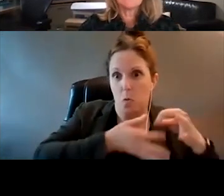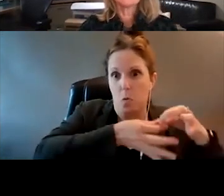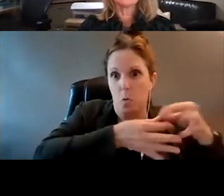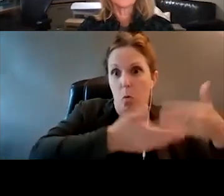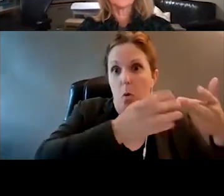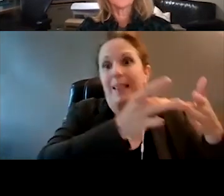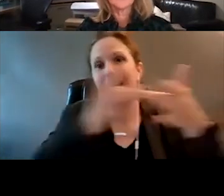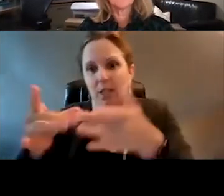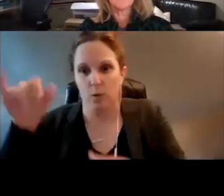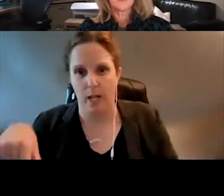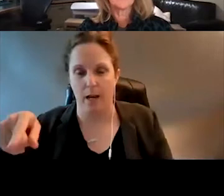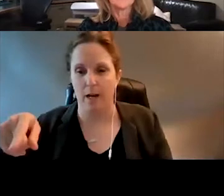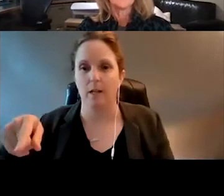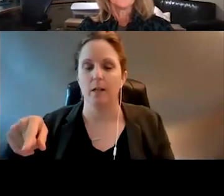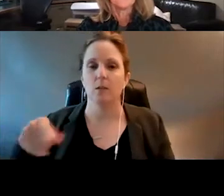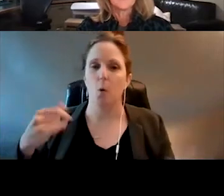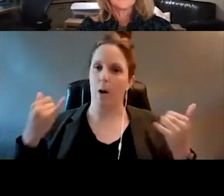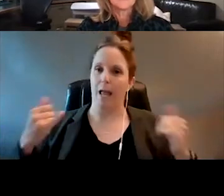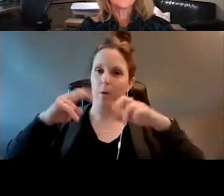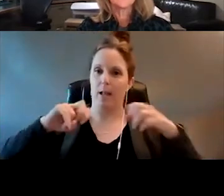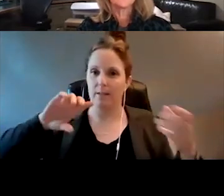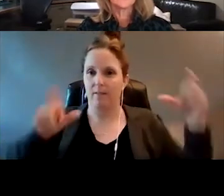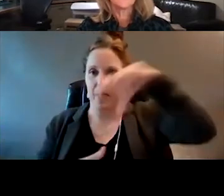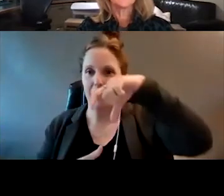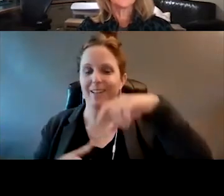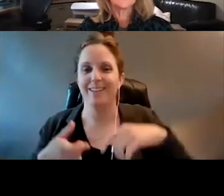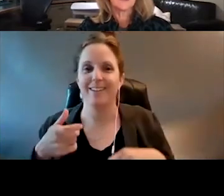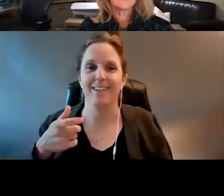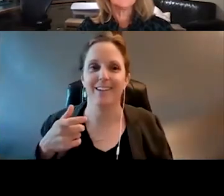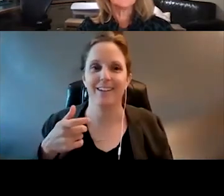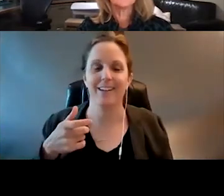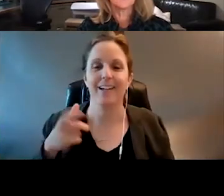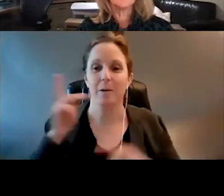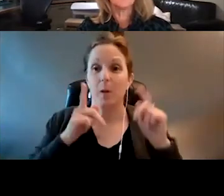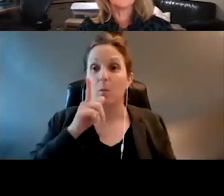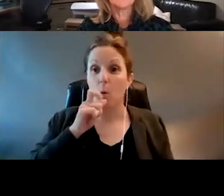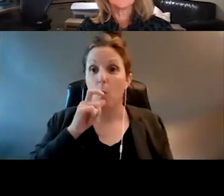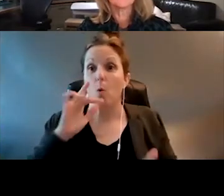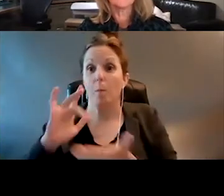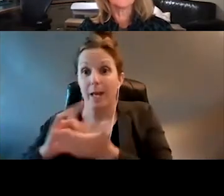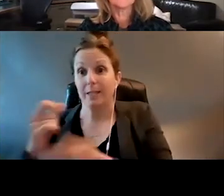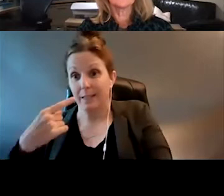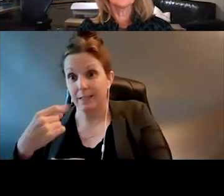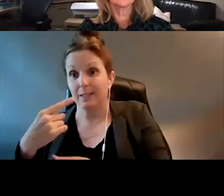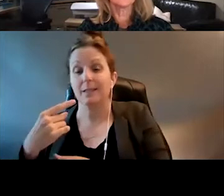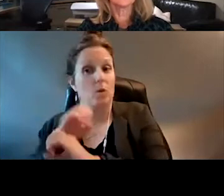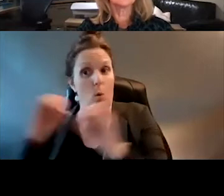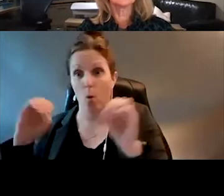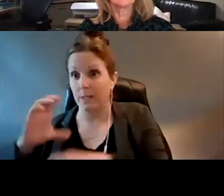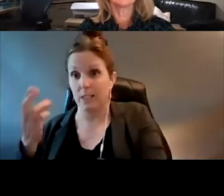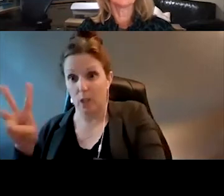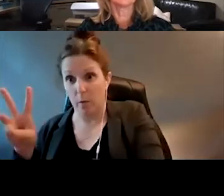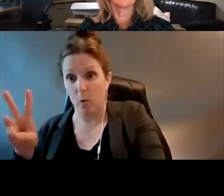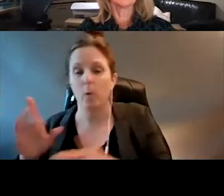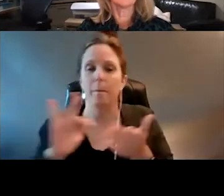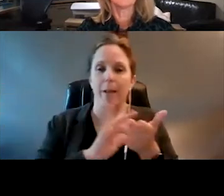increased abstinence, but that about 36% of this effect was via the CHW, independent of the